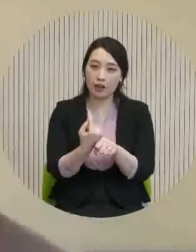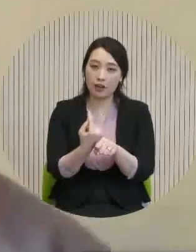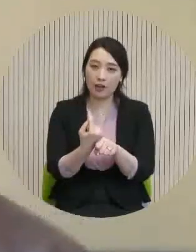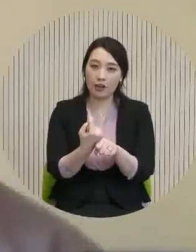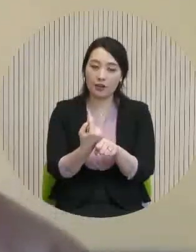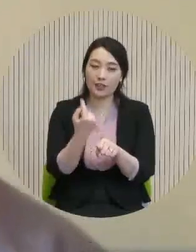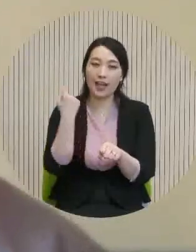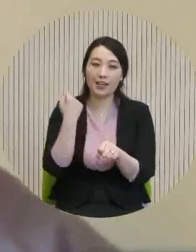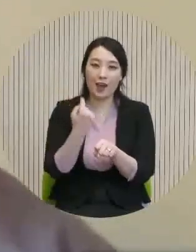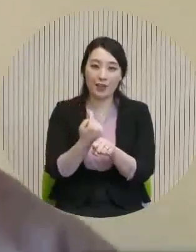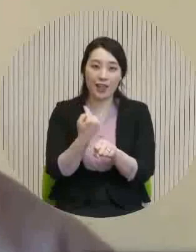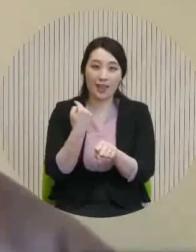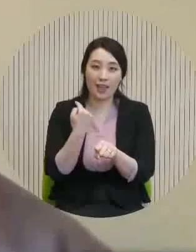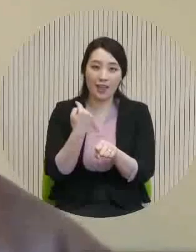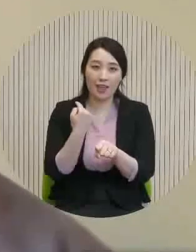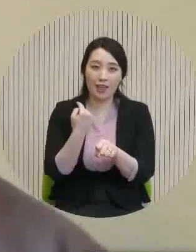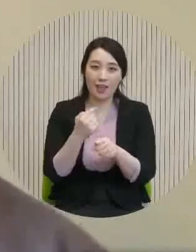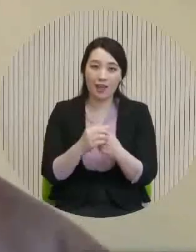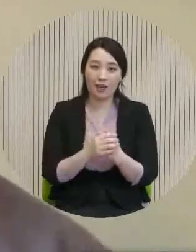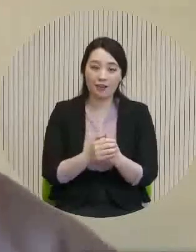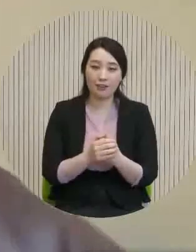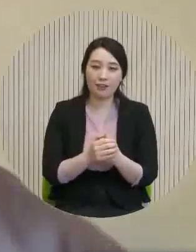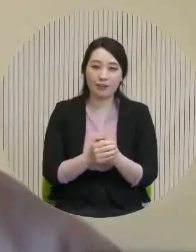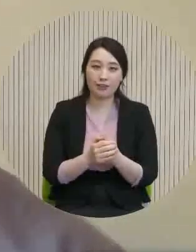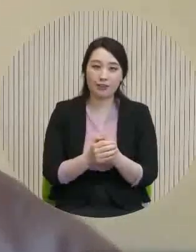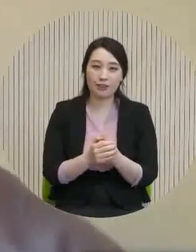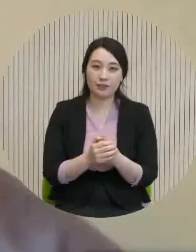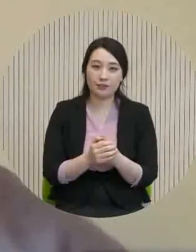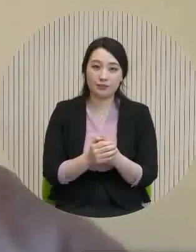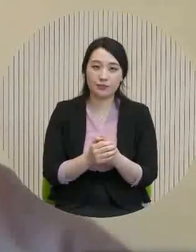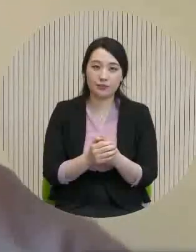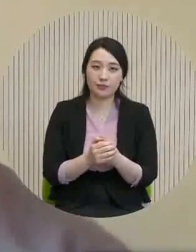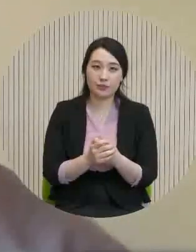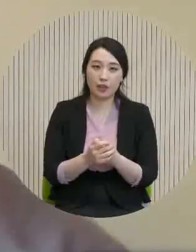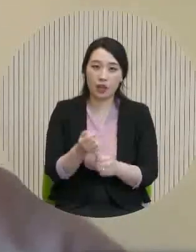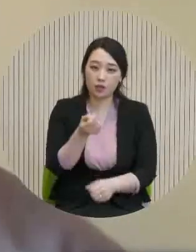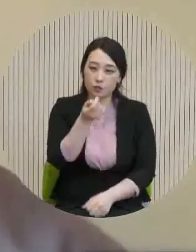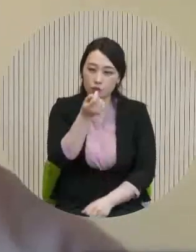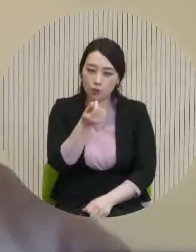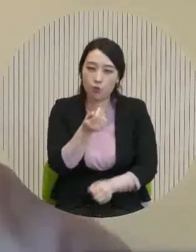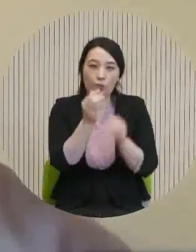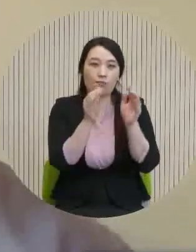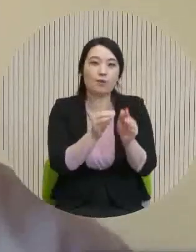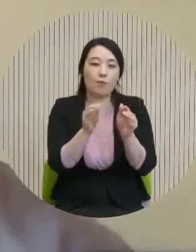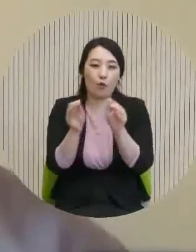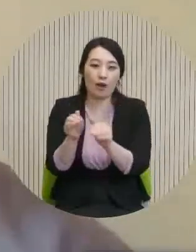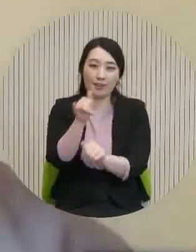very small class sizes, which resulted in